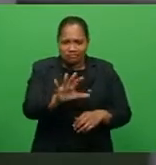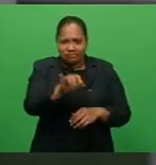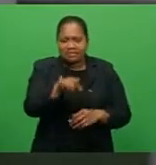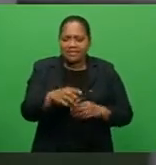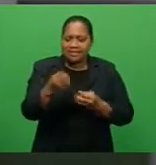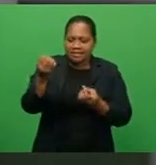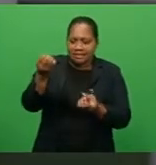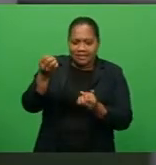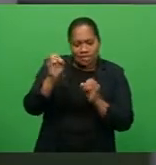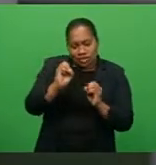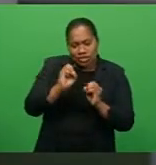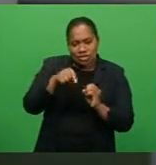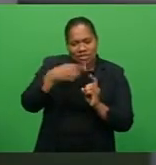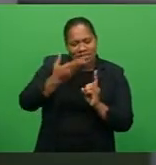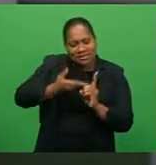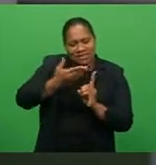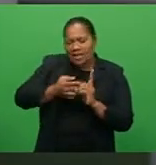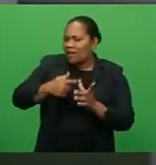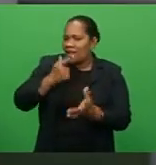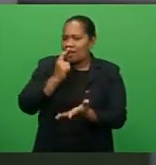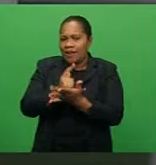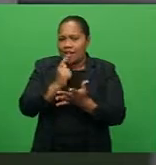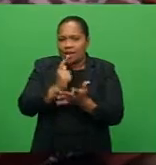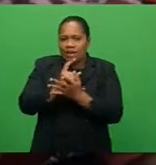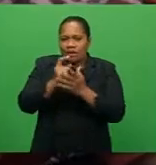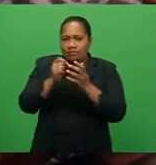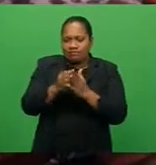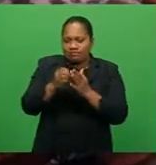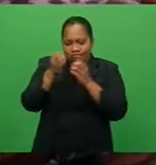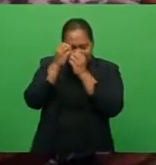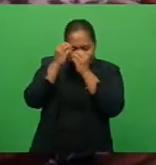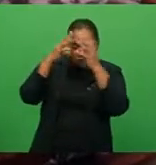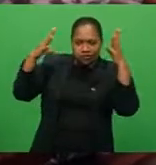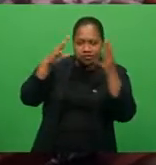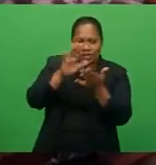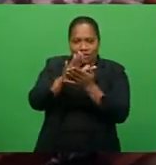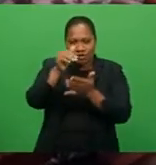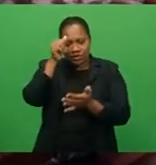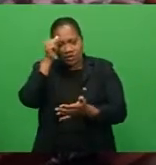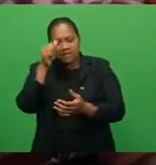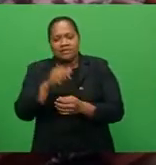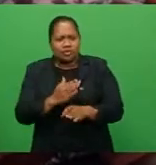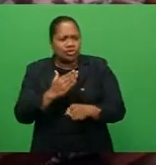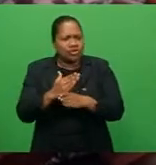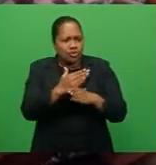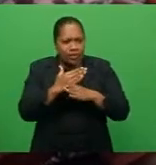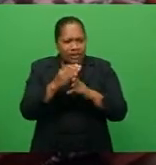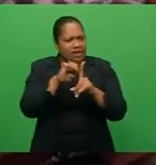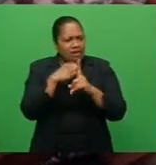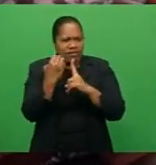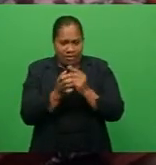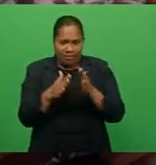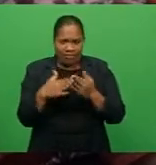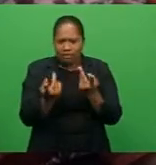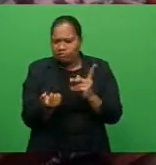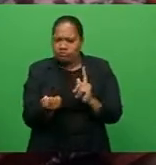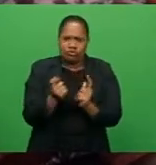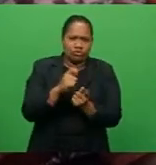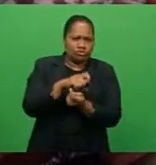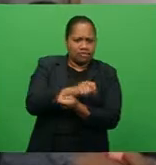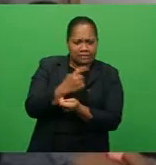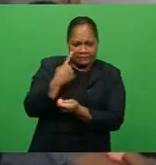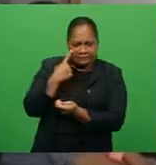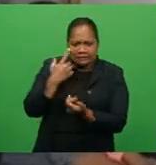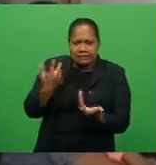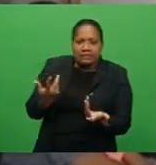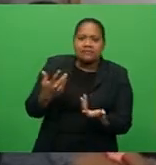to enhance her skills and expand her knowledge as well. Takayawa says the working environment has changed and highlighted the need for women